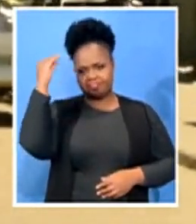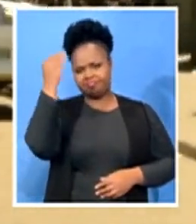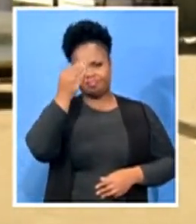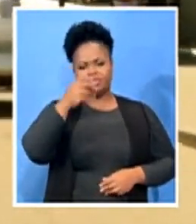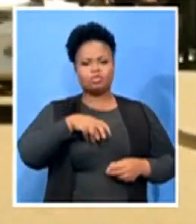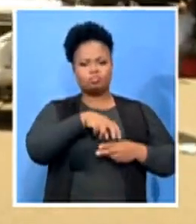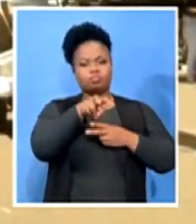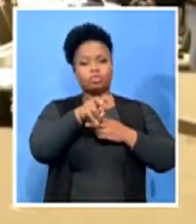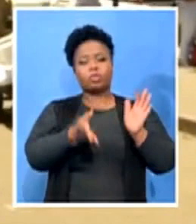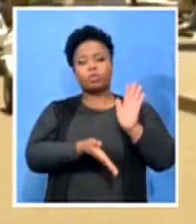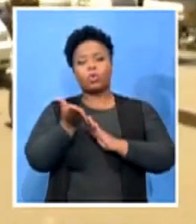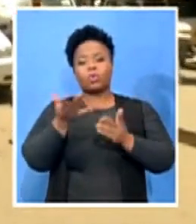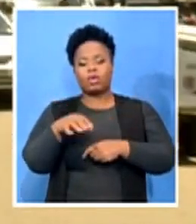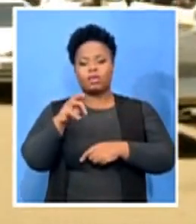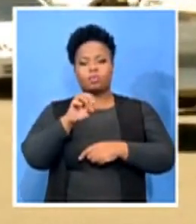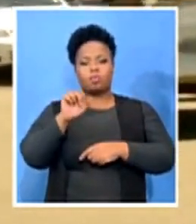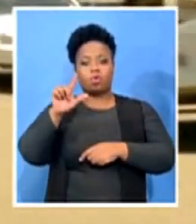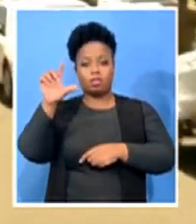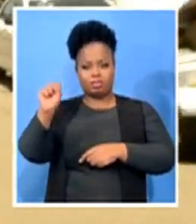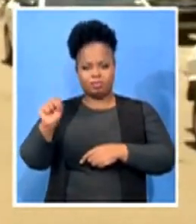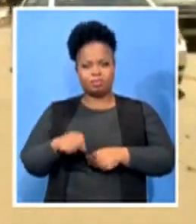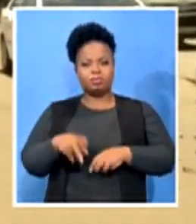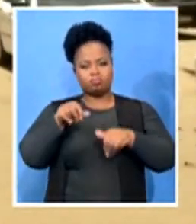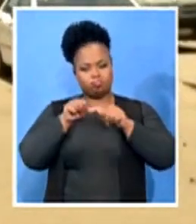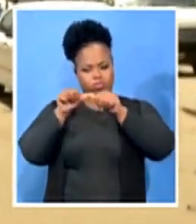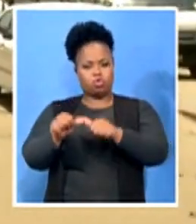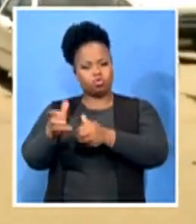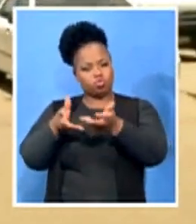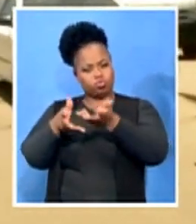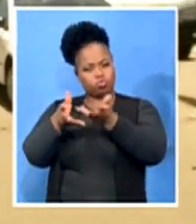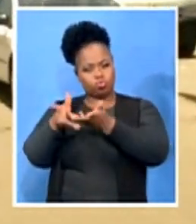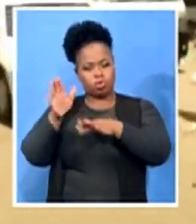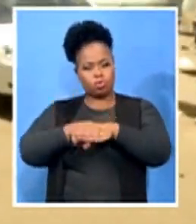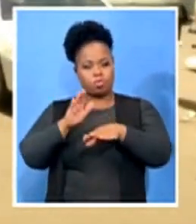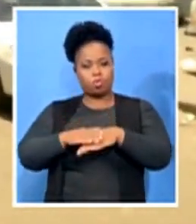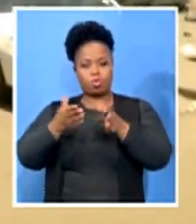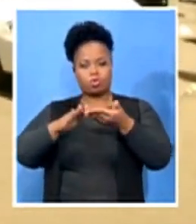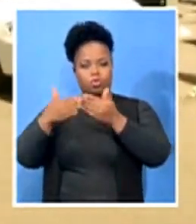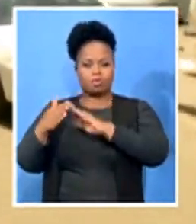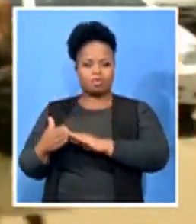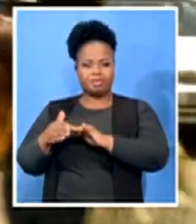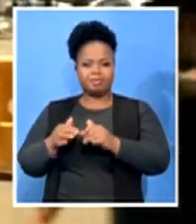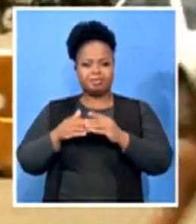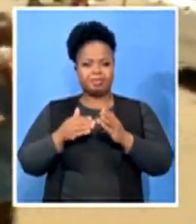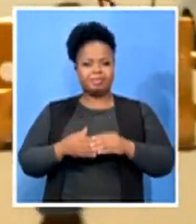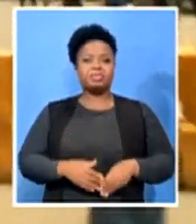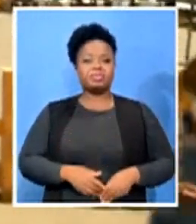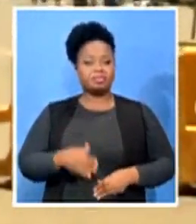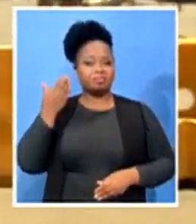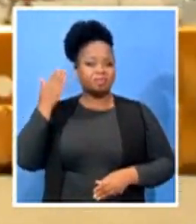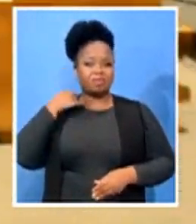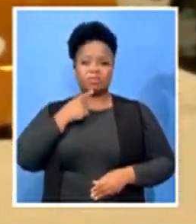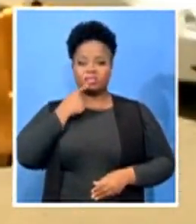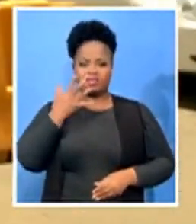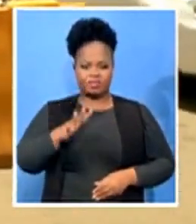where he will be continuing to engage with the community. He did mention that he is rather happy